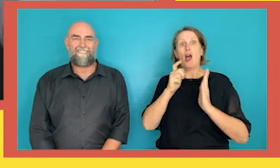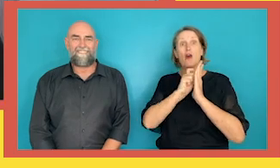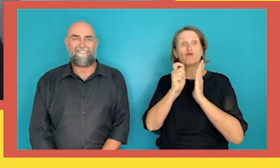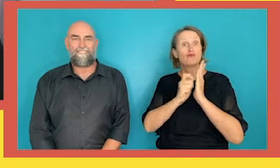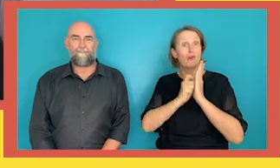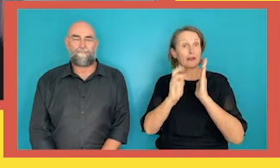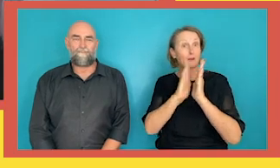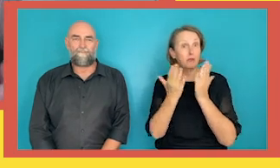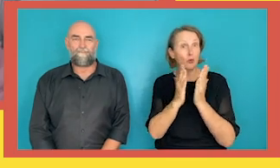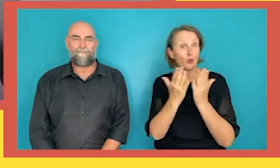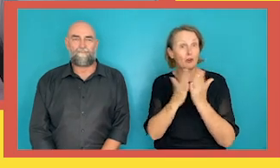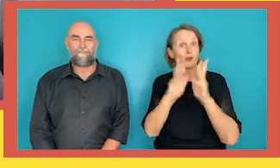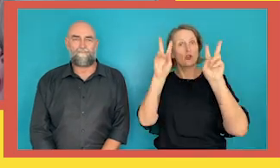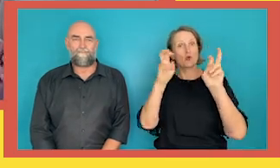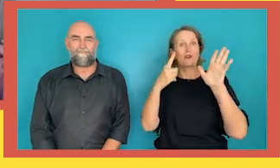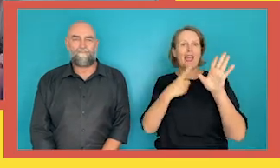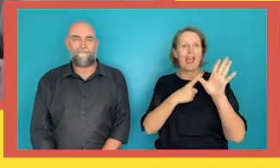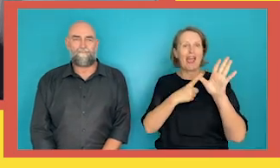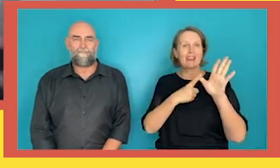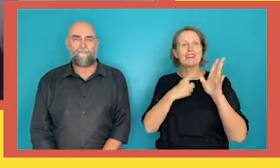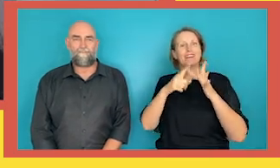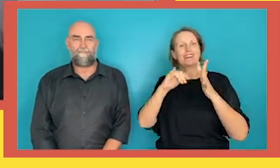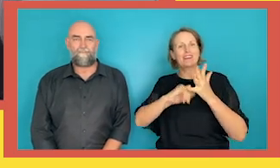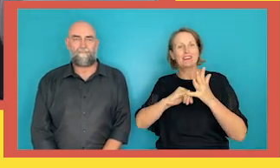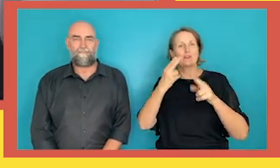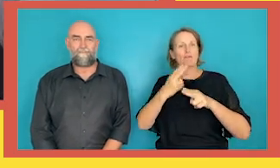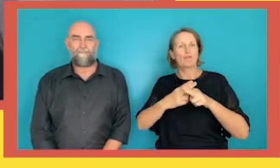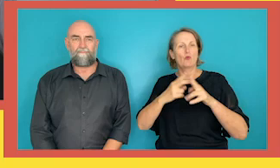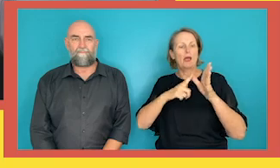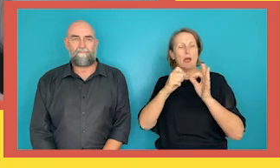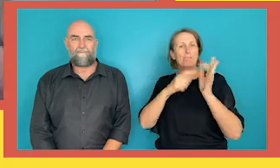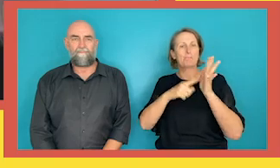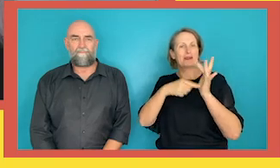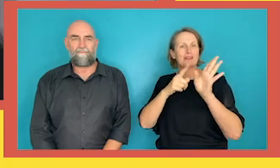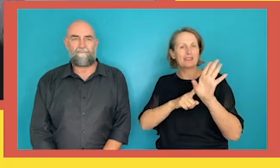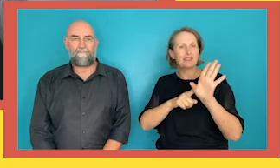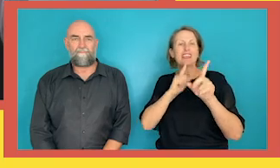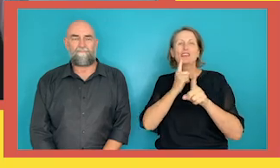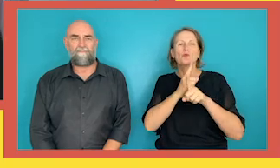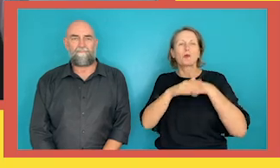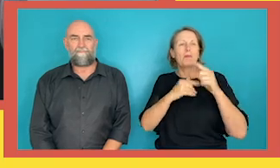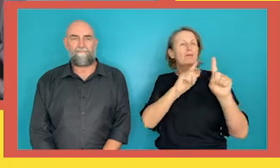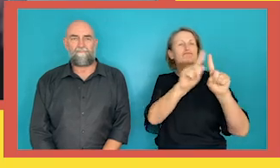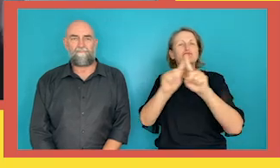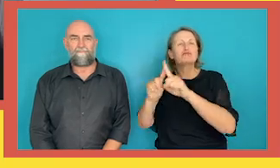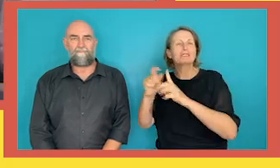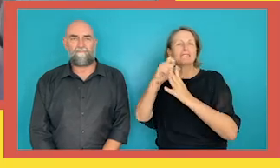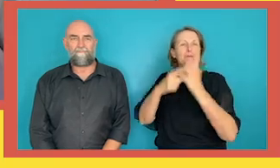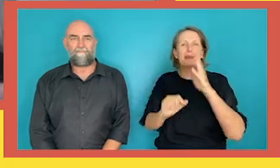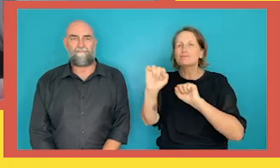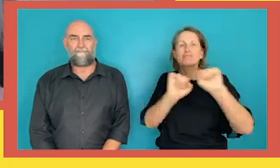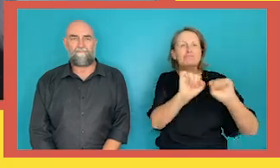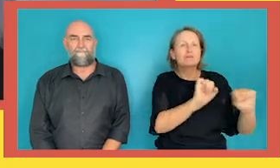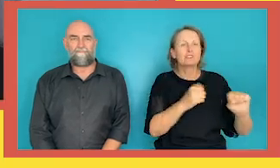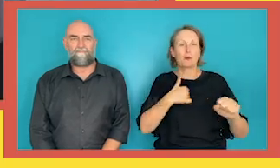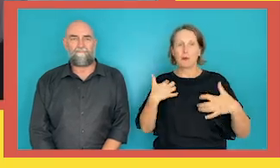I've been writing a book called A is for Ability, which is all about disability and what differences make us unique and special. And